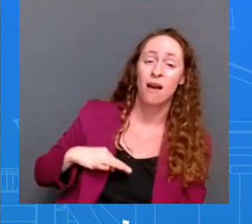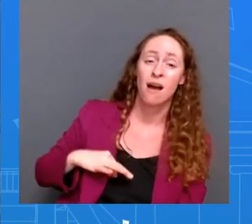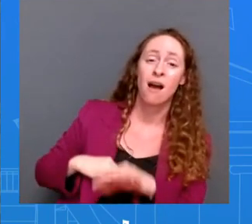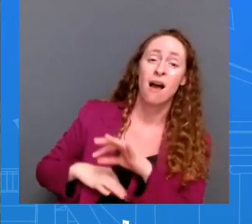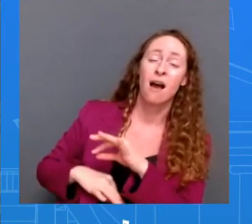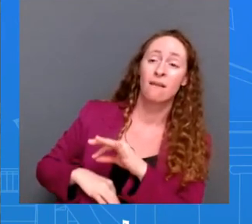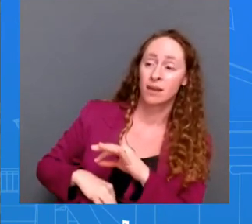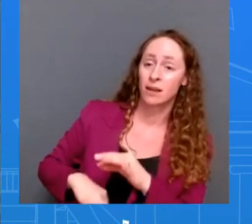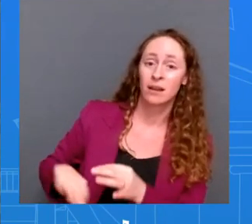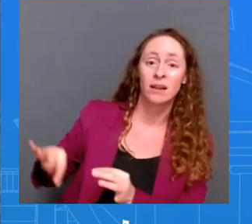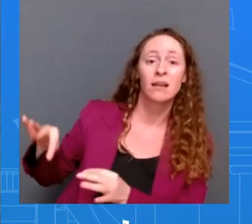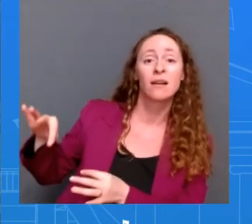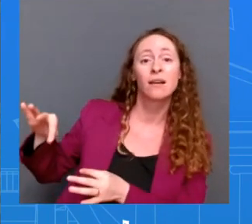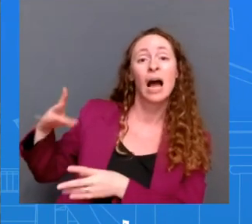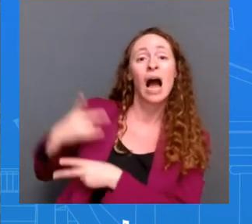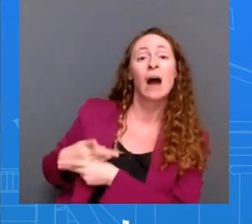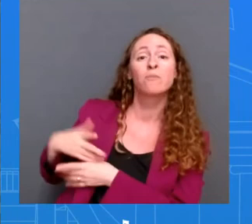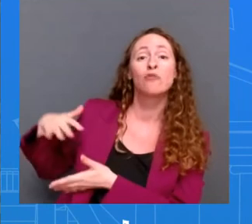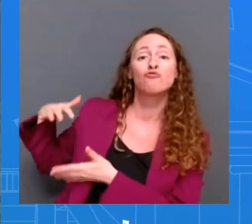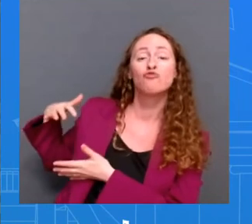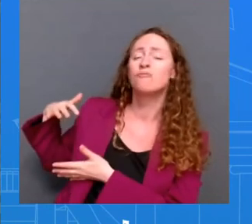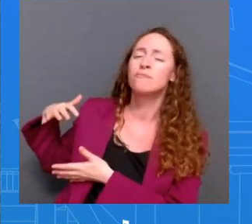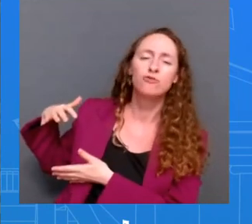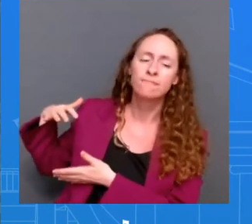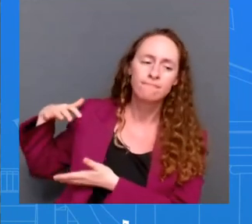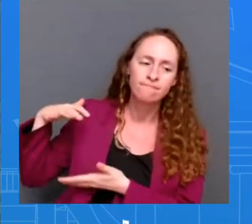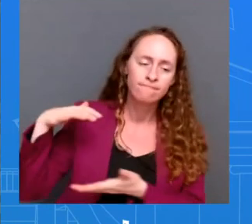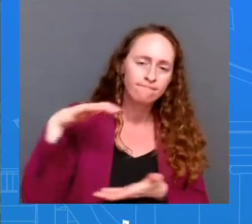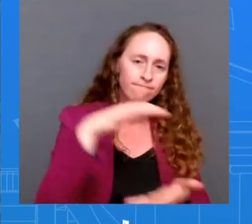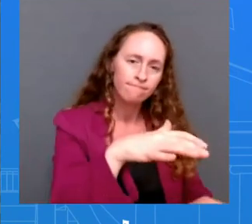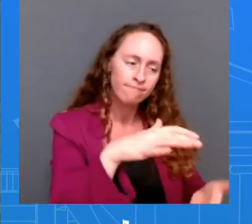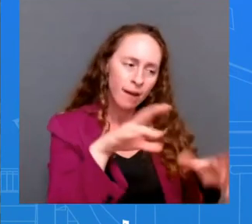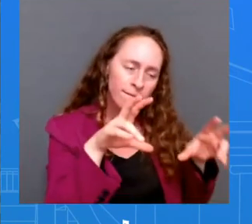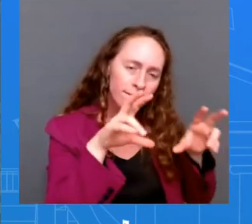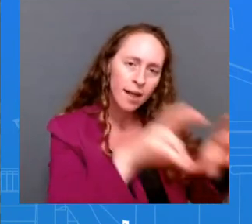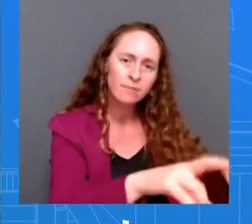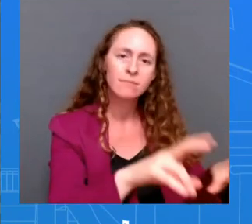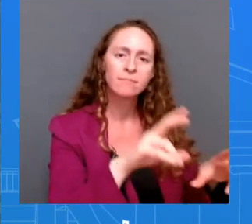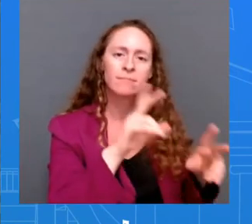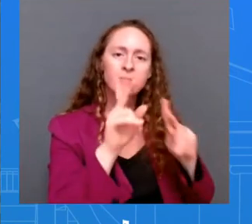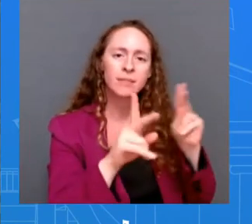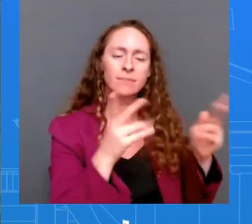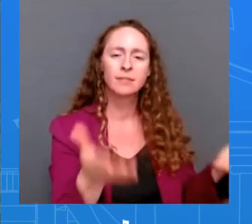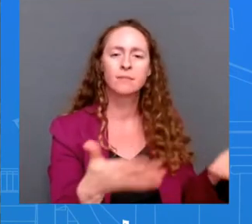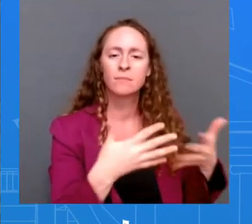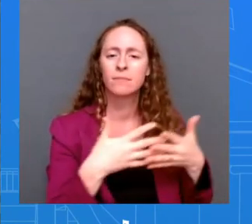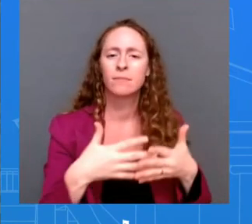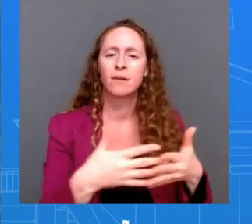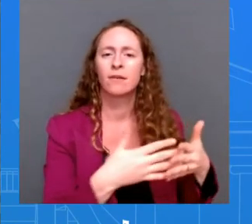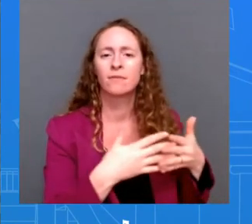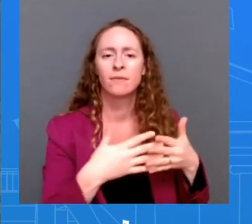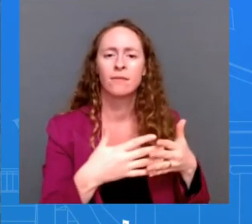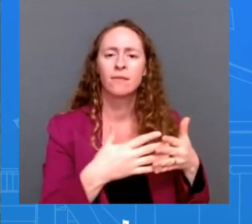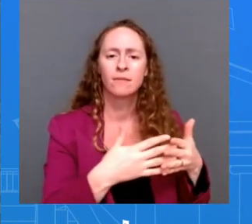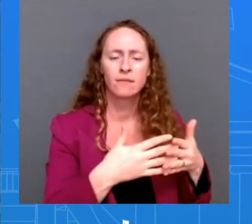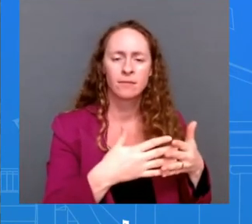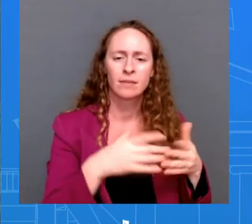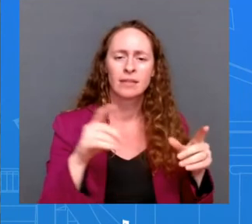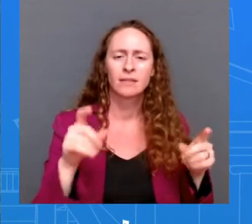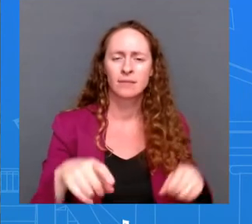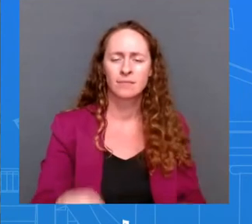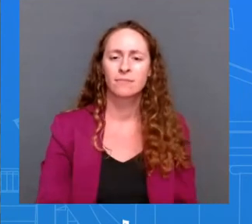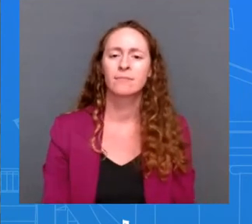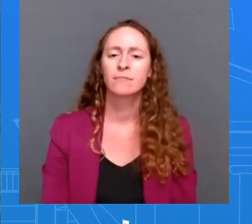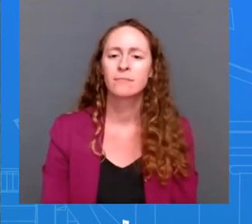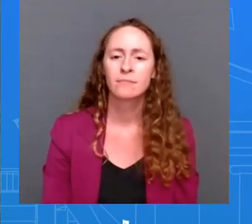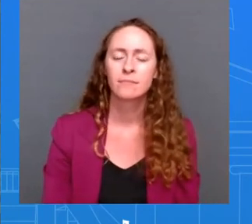American people should not be the first one to pay the increased costs and the last ones to see the benefit. And we all continue to